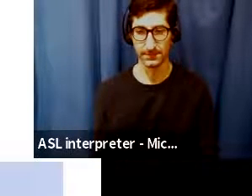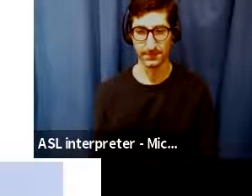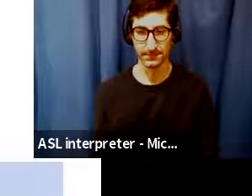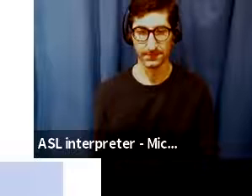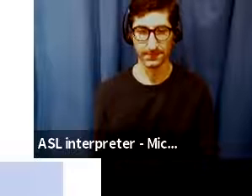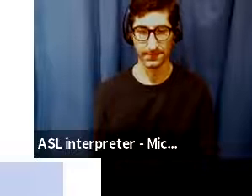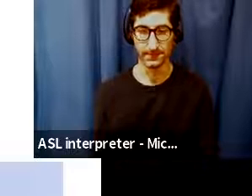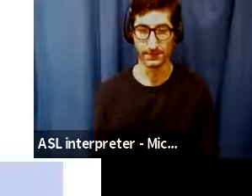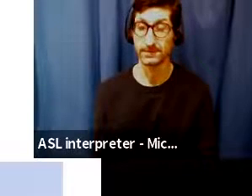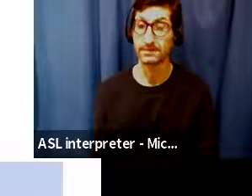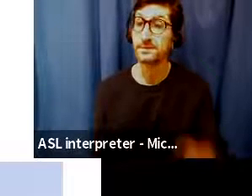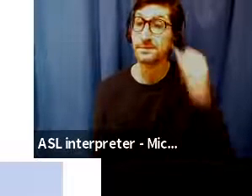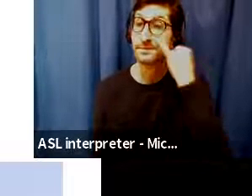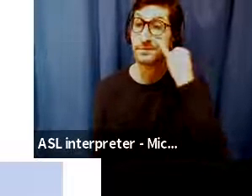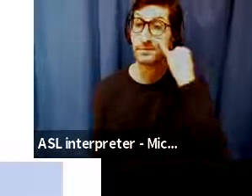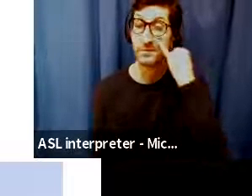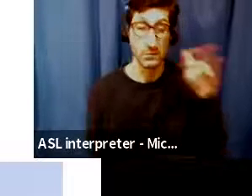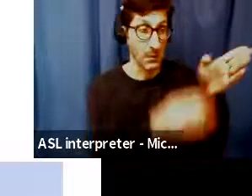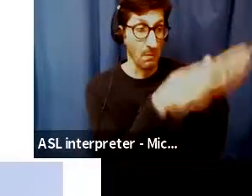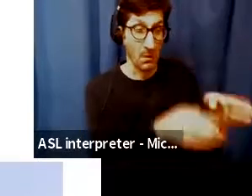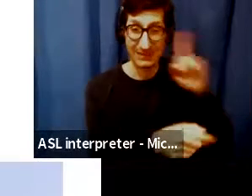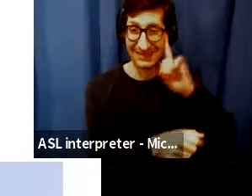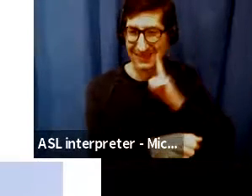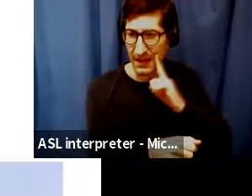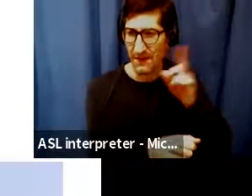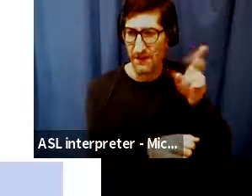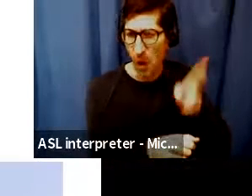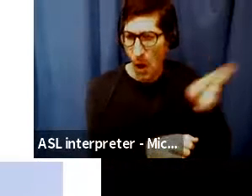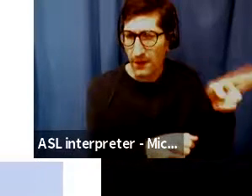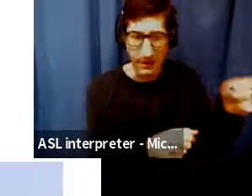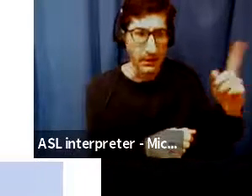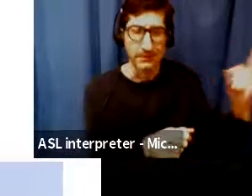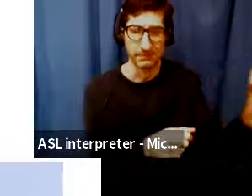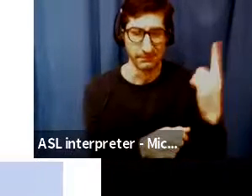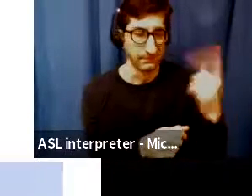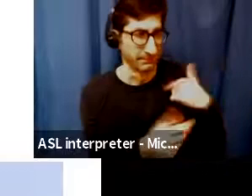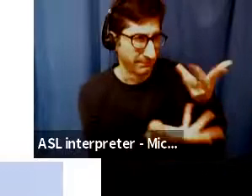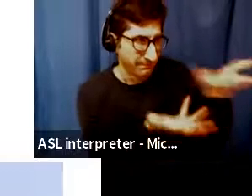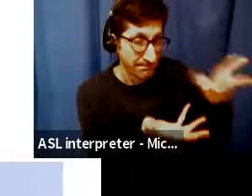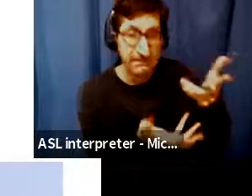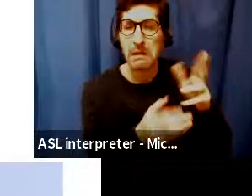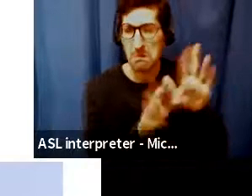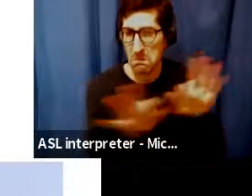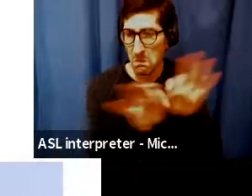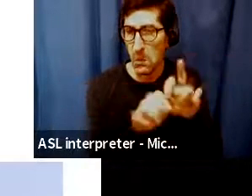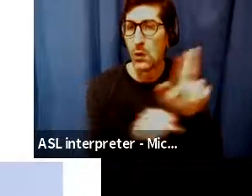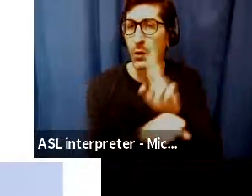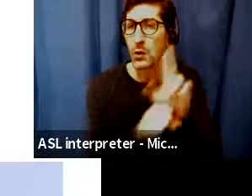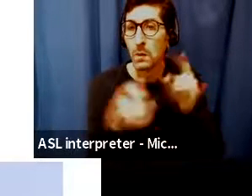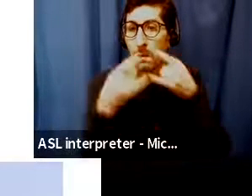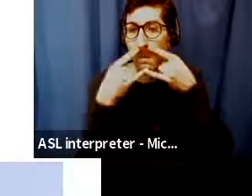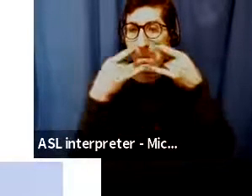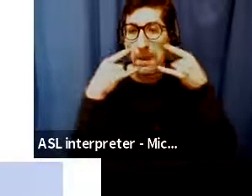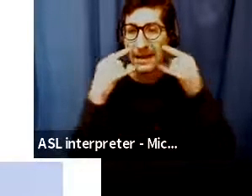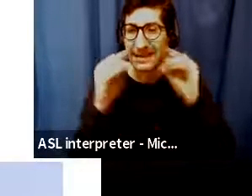When interacting with someone who is deaf or hard of hearing, make sure you use a clear mask because a